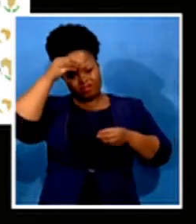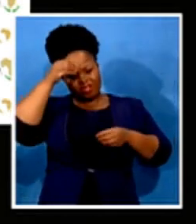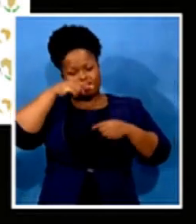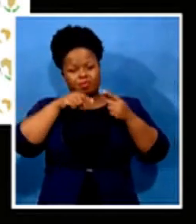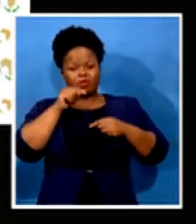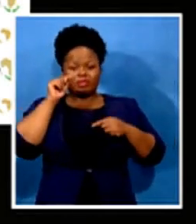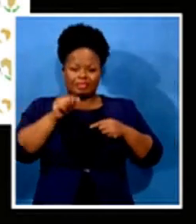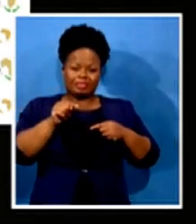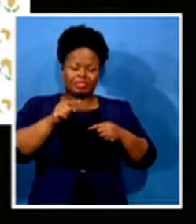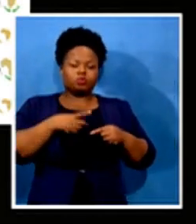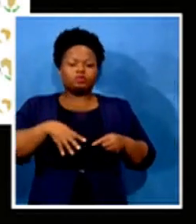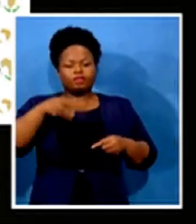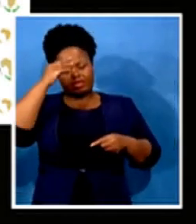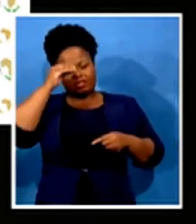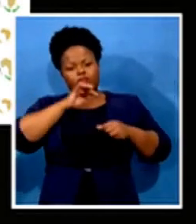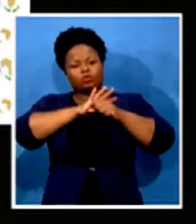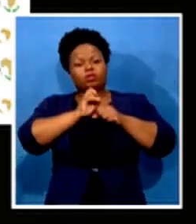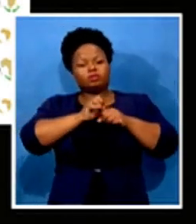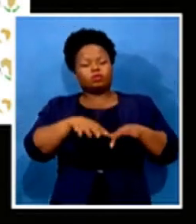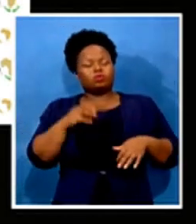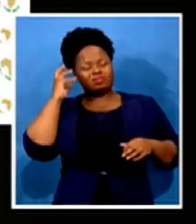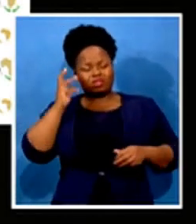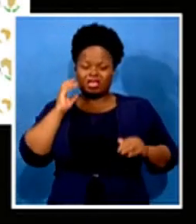crazy year of 2020?